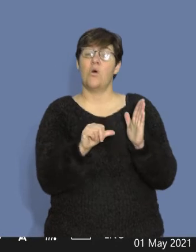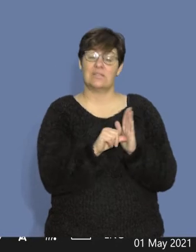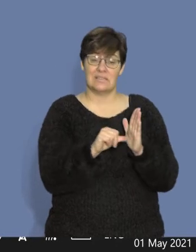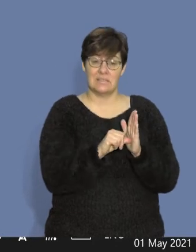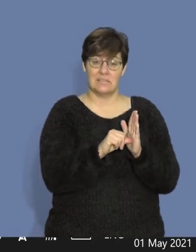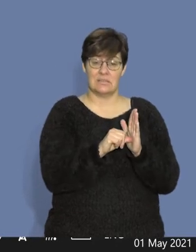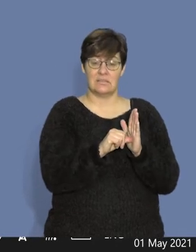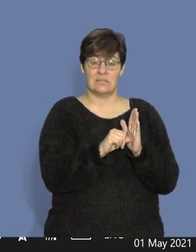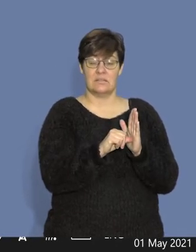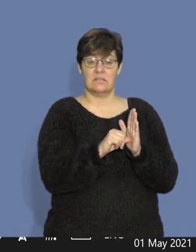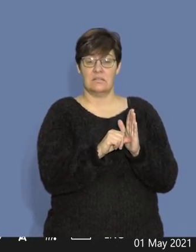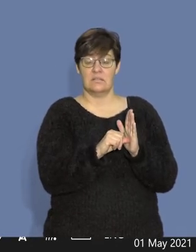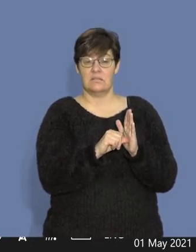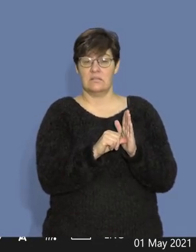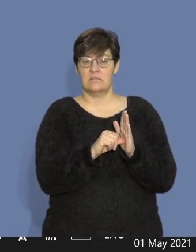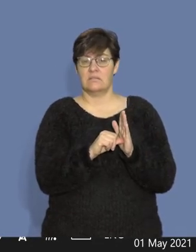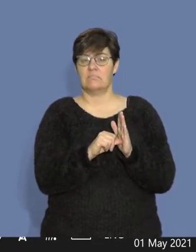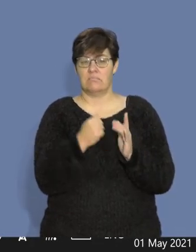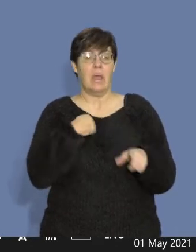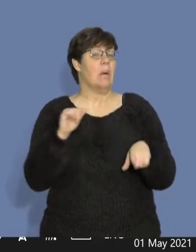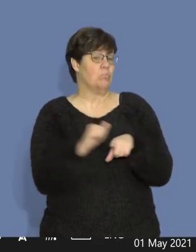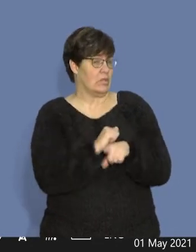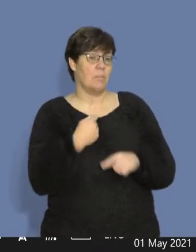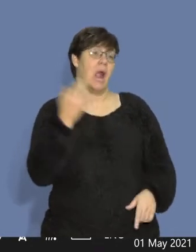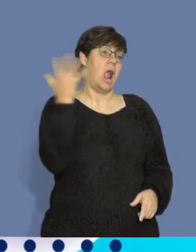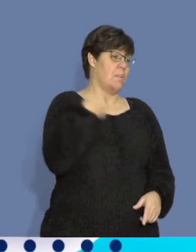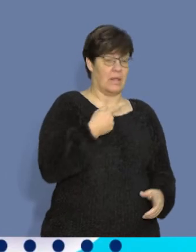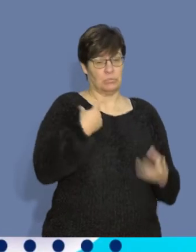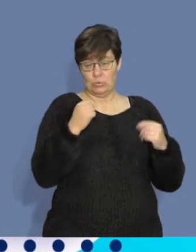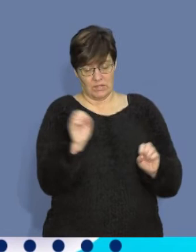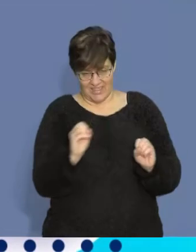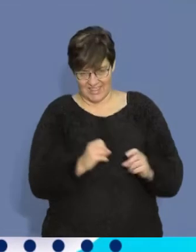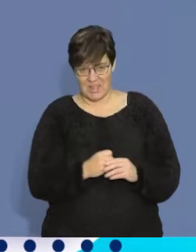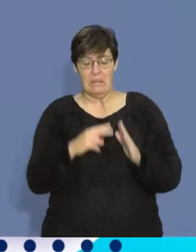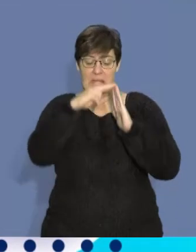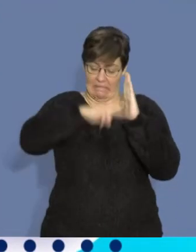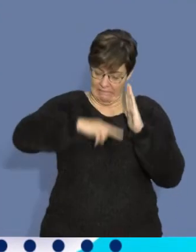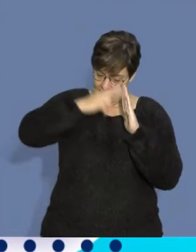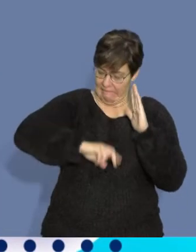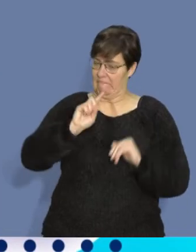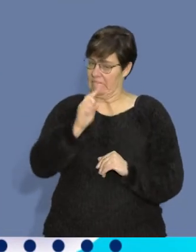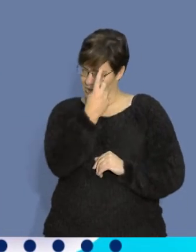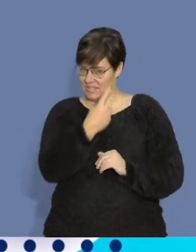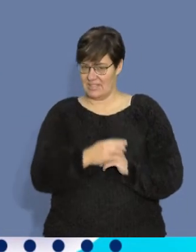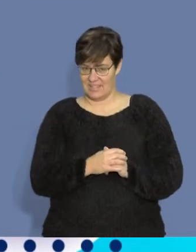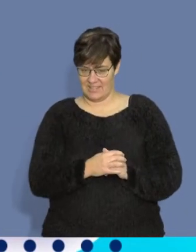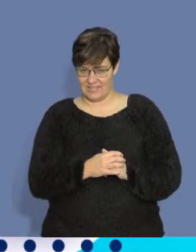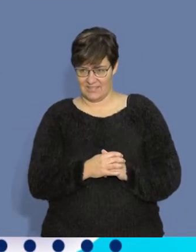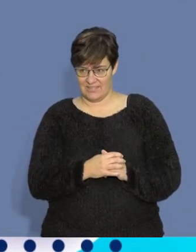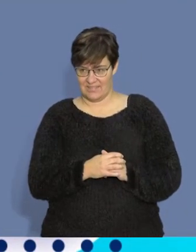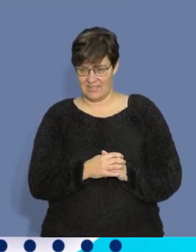Important consideration. I need to start practicing what I preach, which is read the